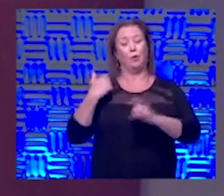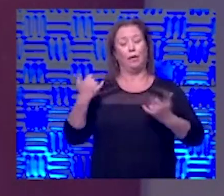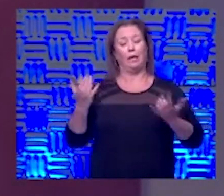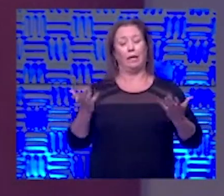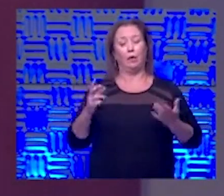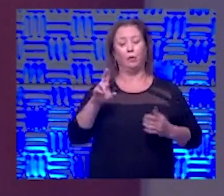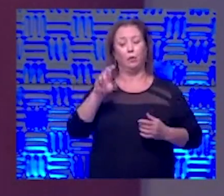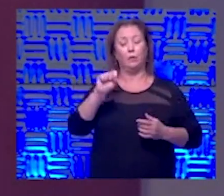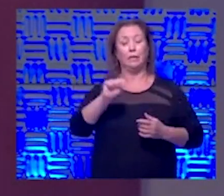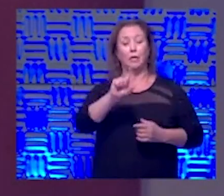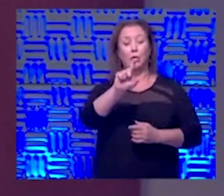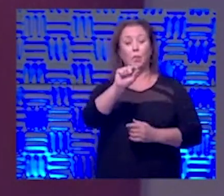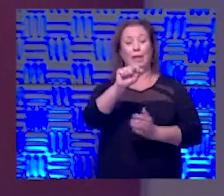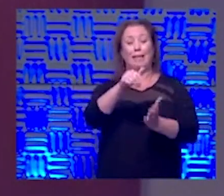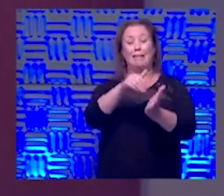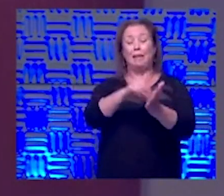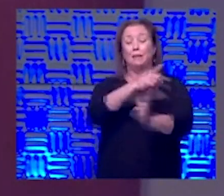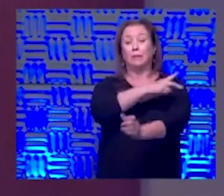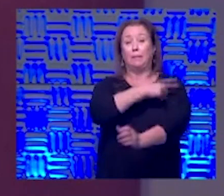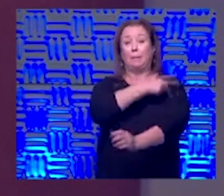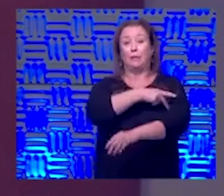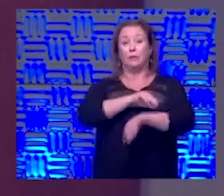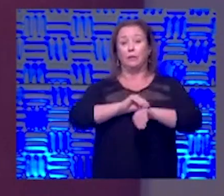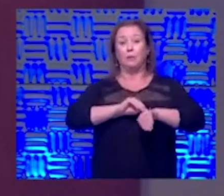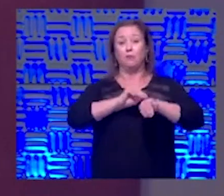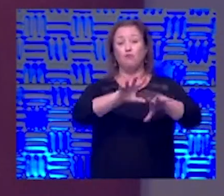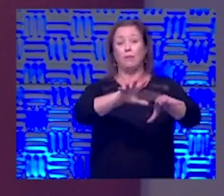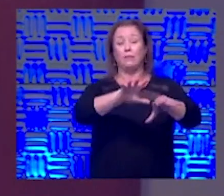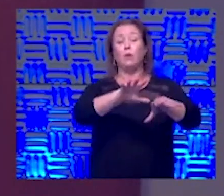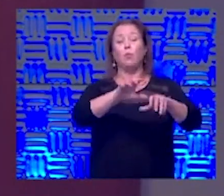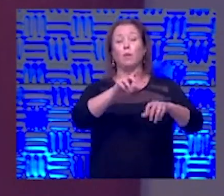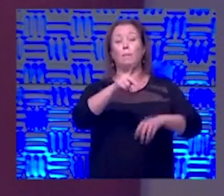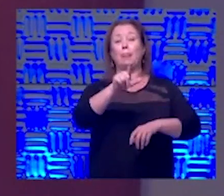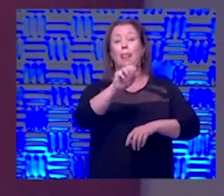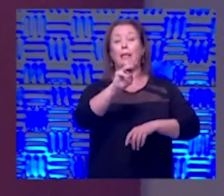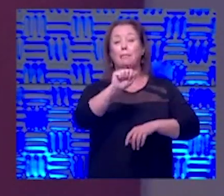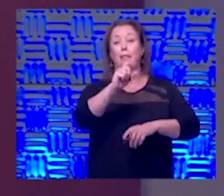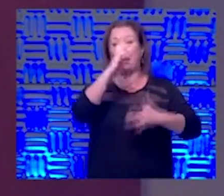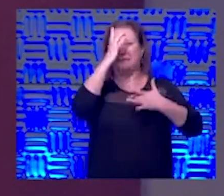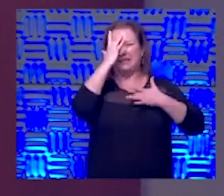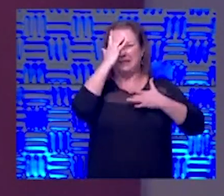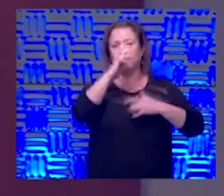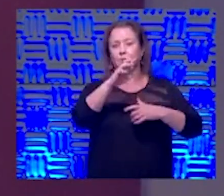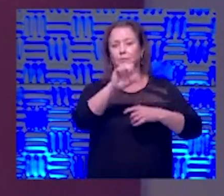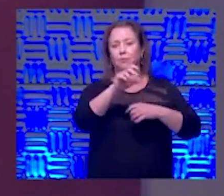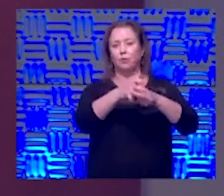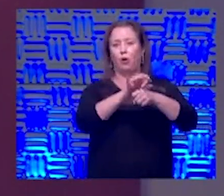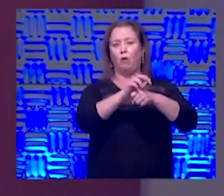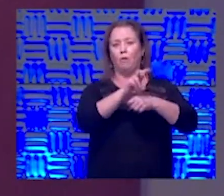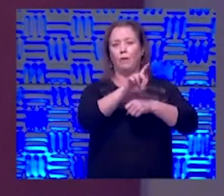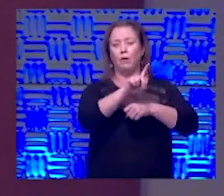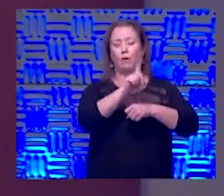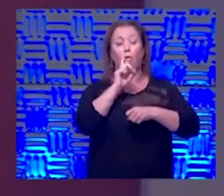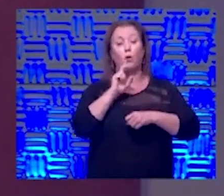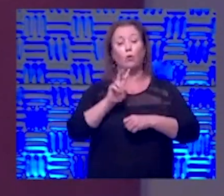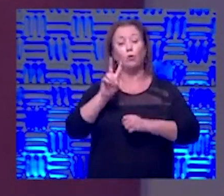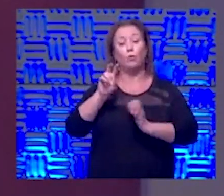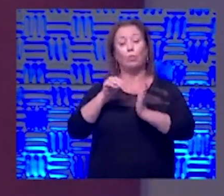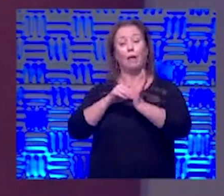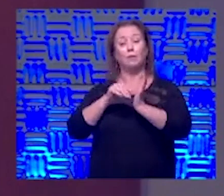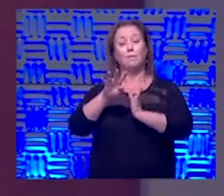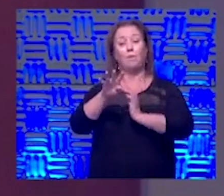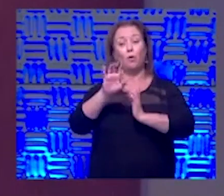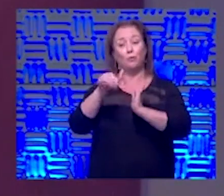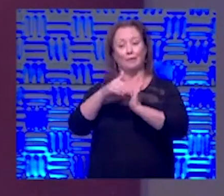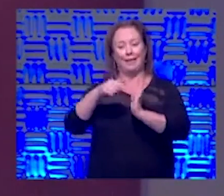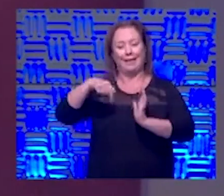and 20,000 patients have been transfused with convalescent plasma so far across 2,400 centers. So we are one